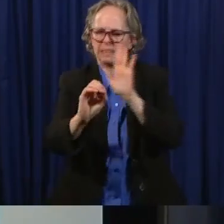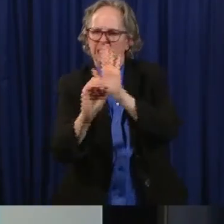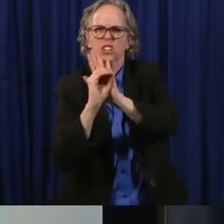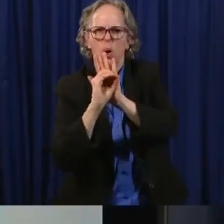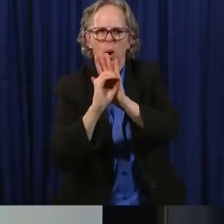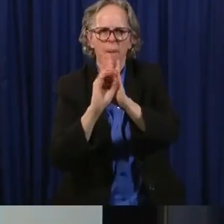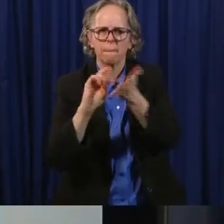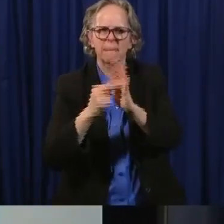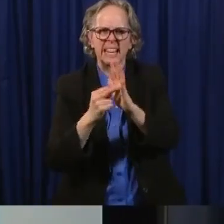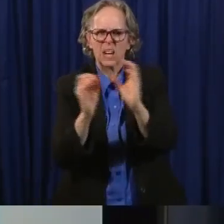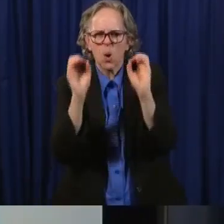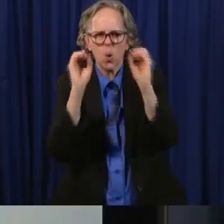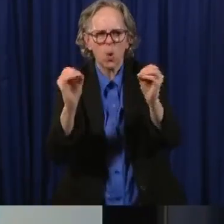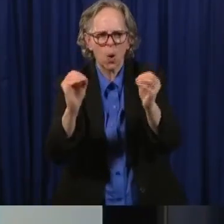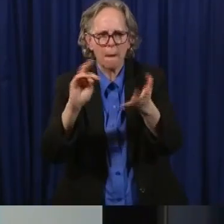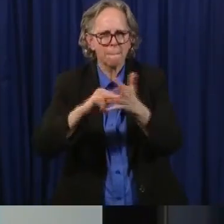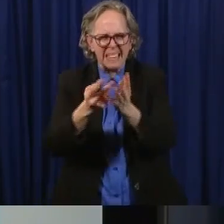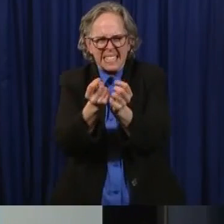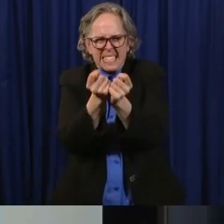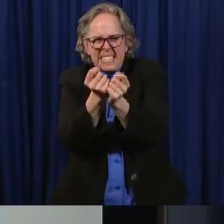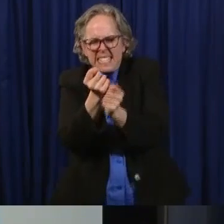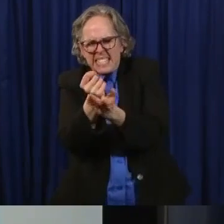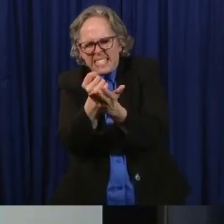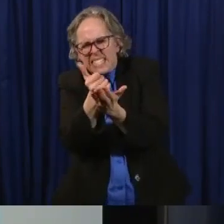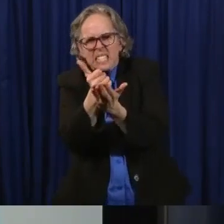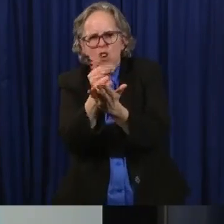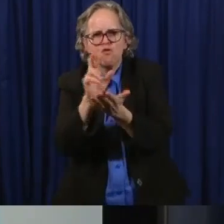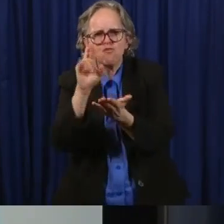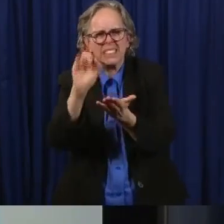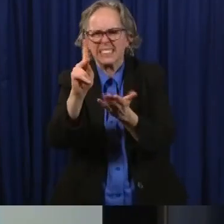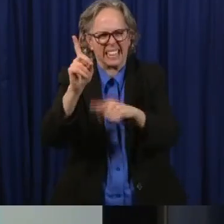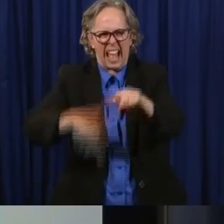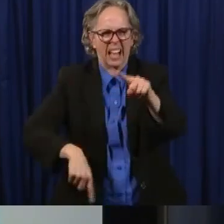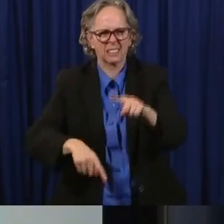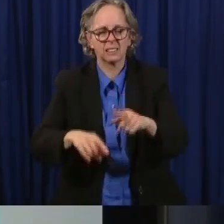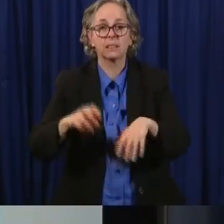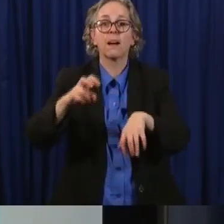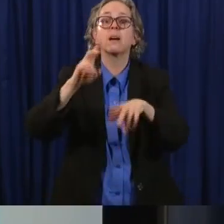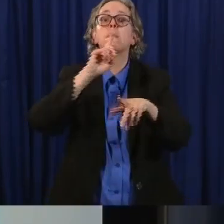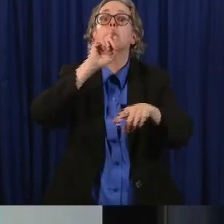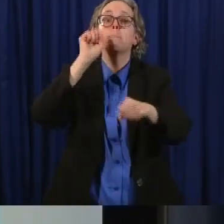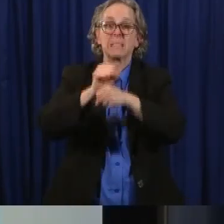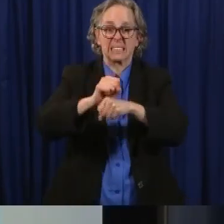risk. The virus is in our environment. And so